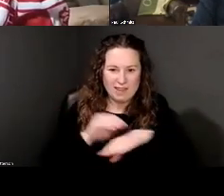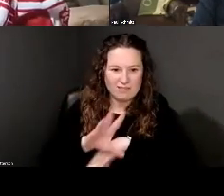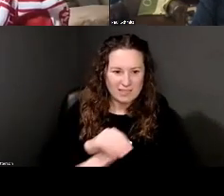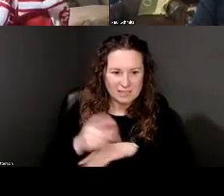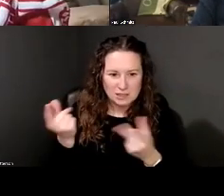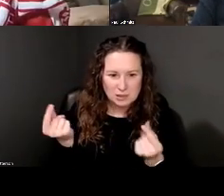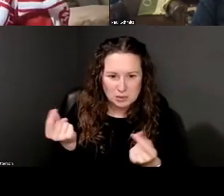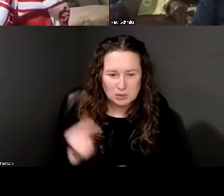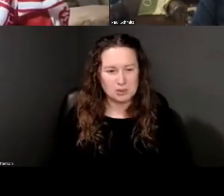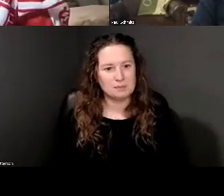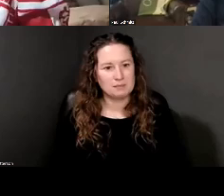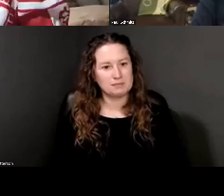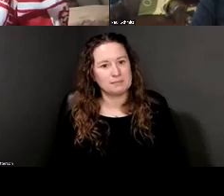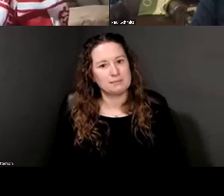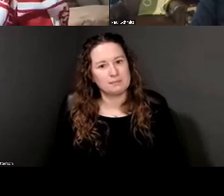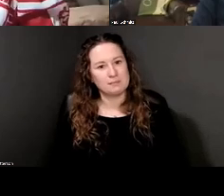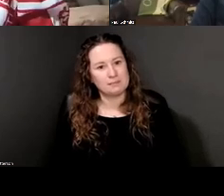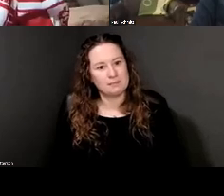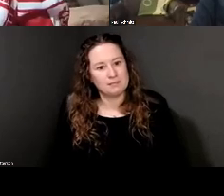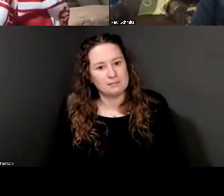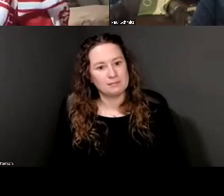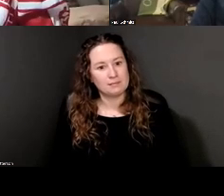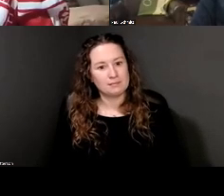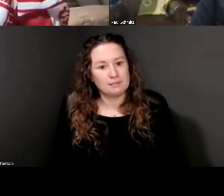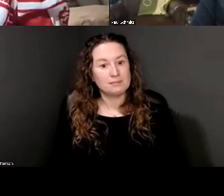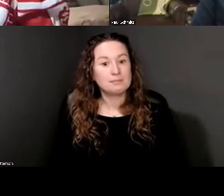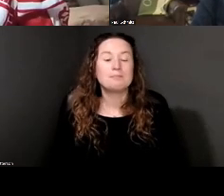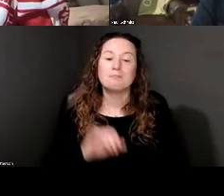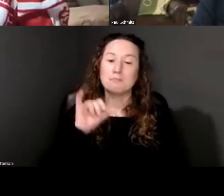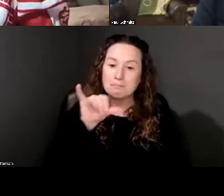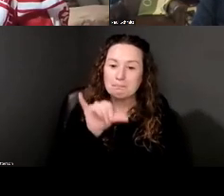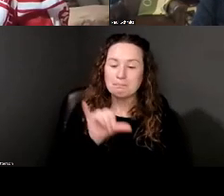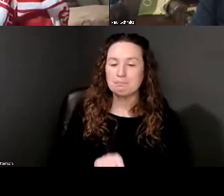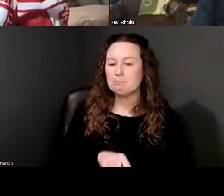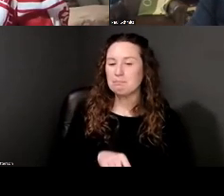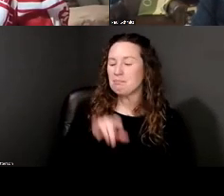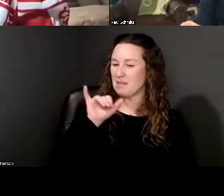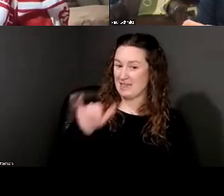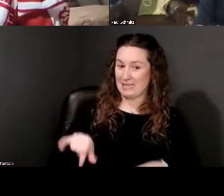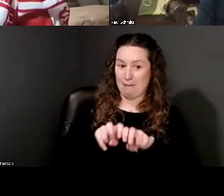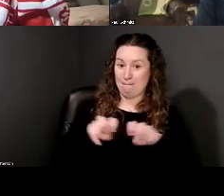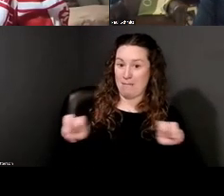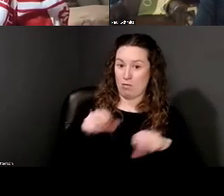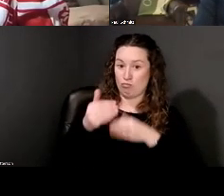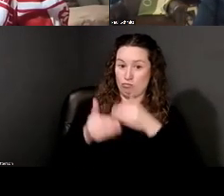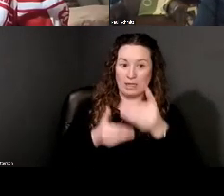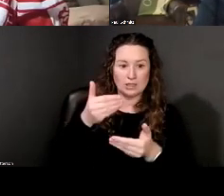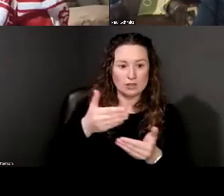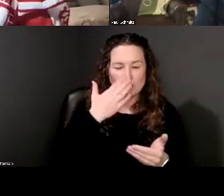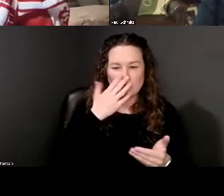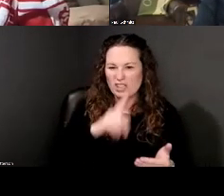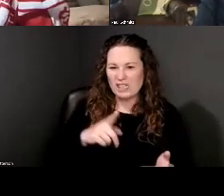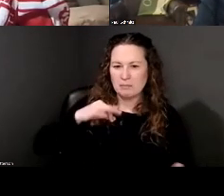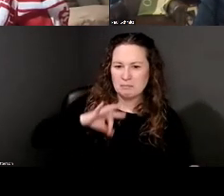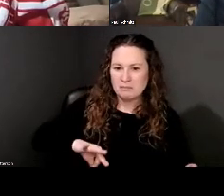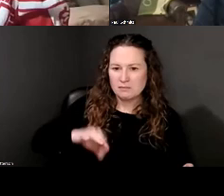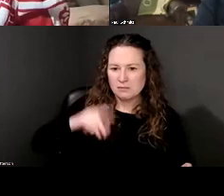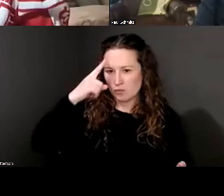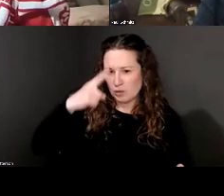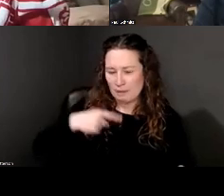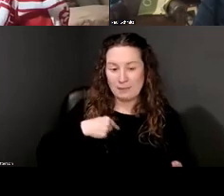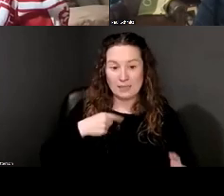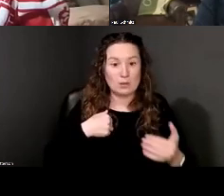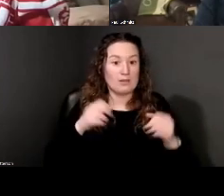Well, this panel process has been really good for me in terms of having a chance to talk with all of you